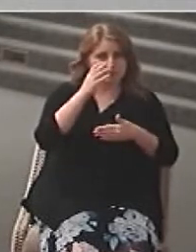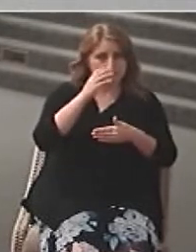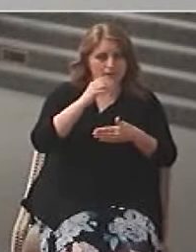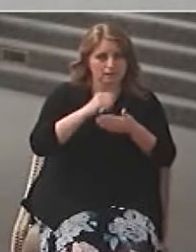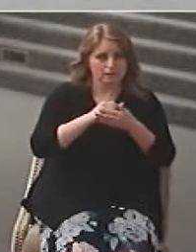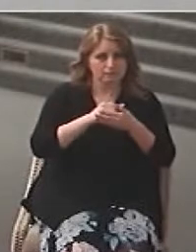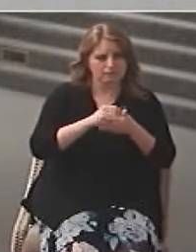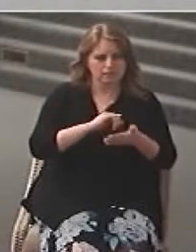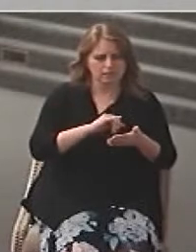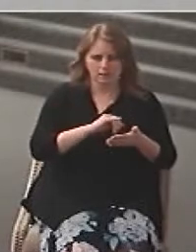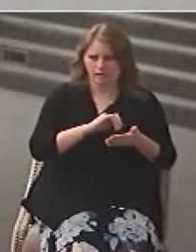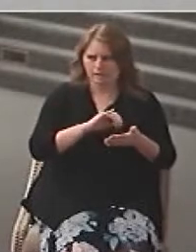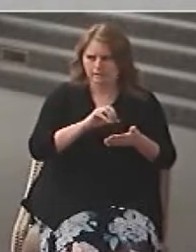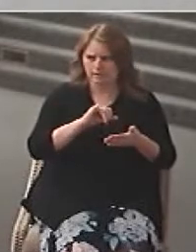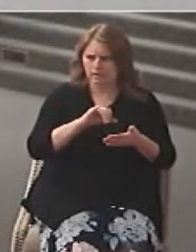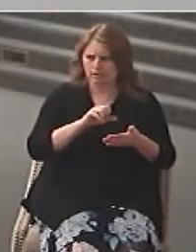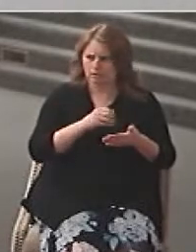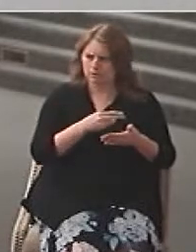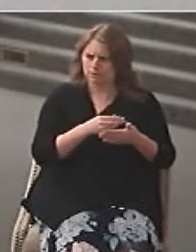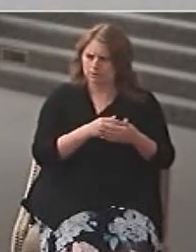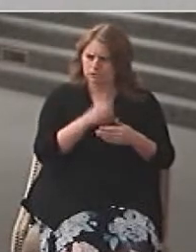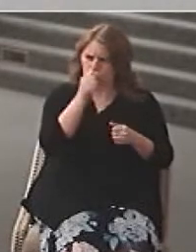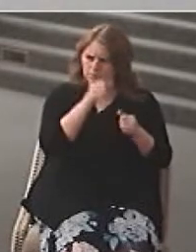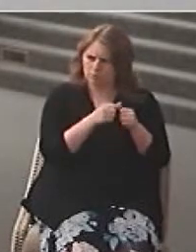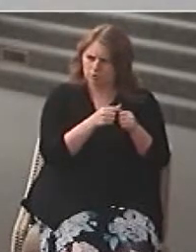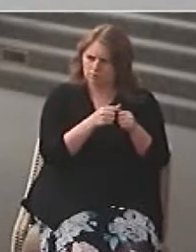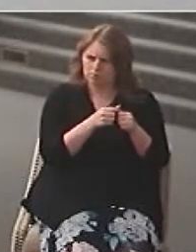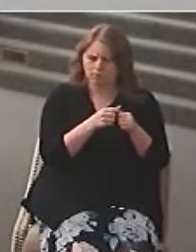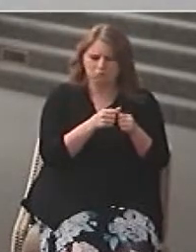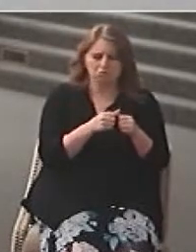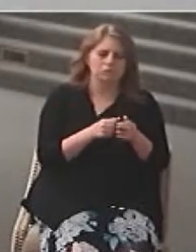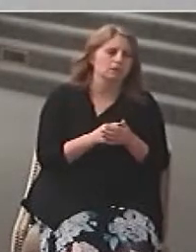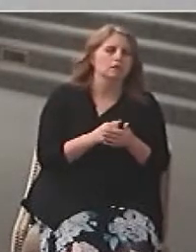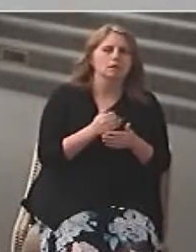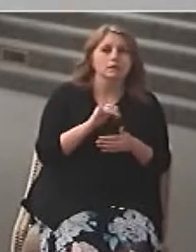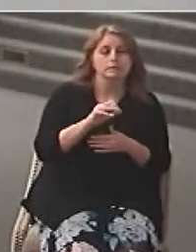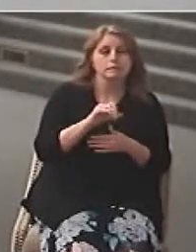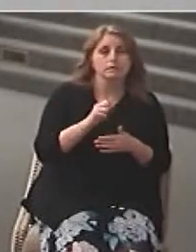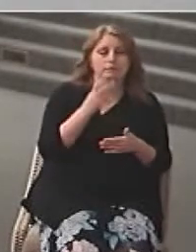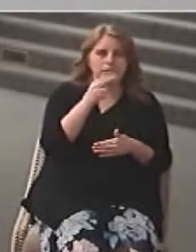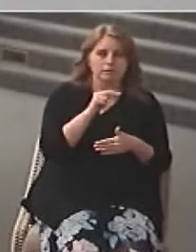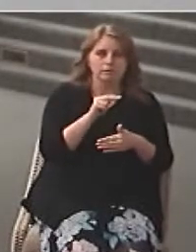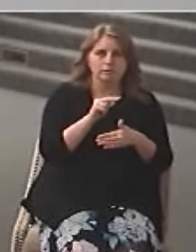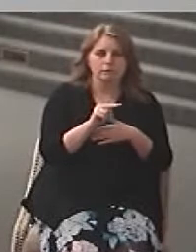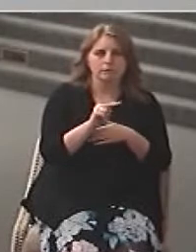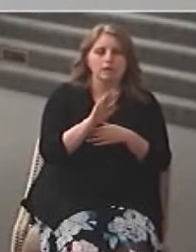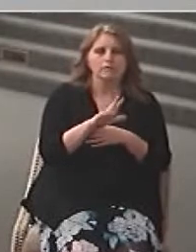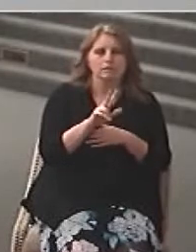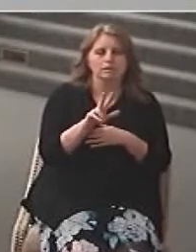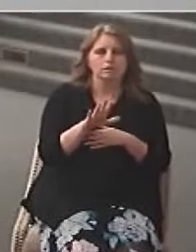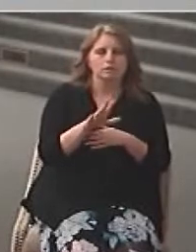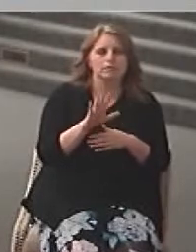is supposed to be, and it's told years before he even gets there, gets on the scene,